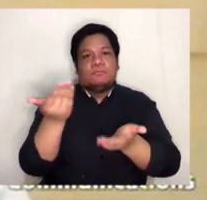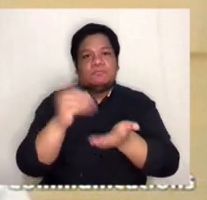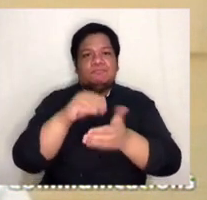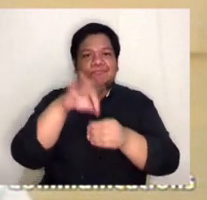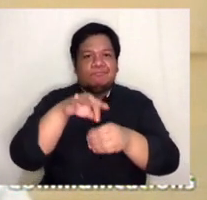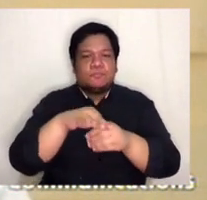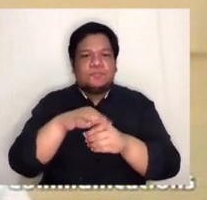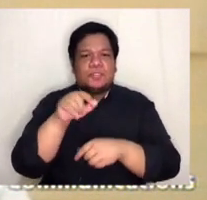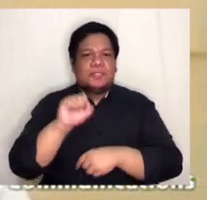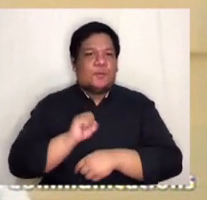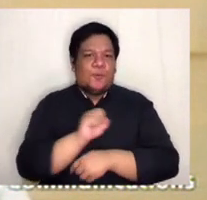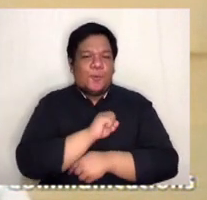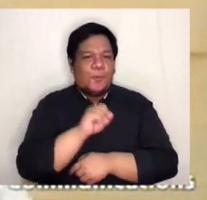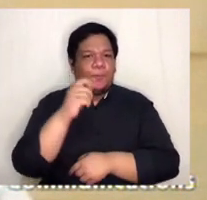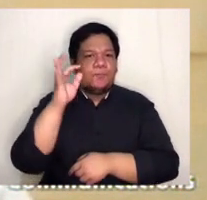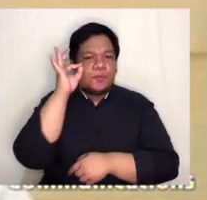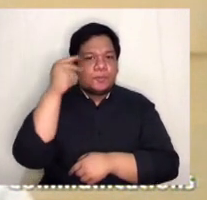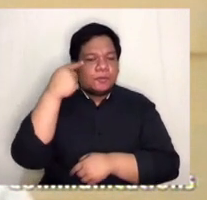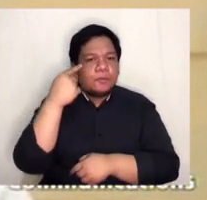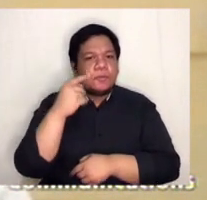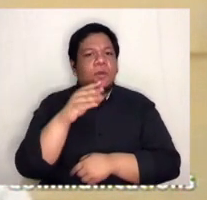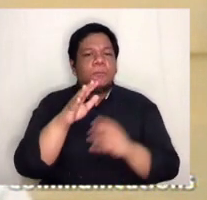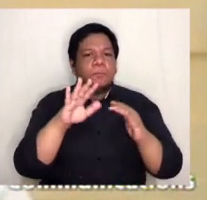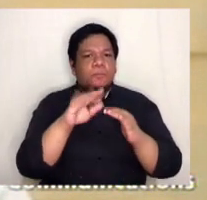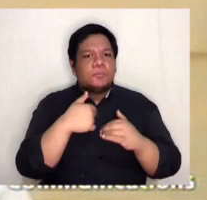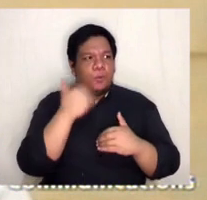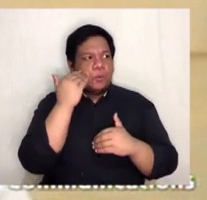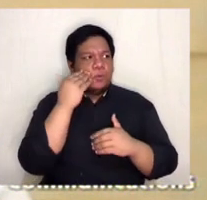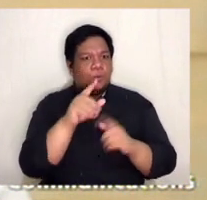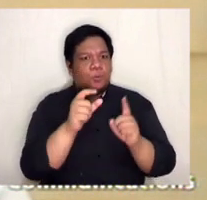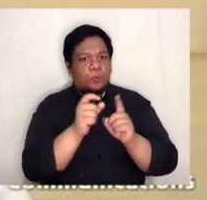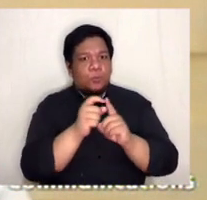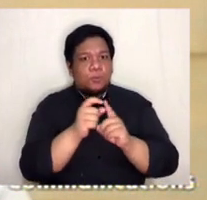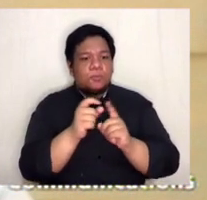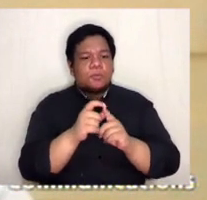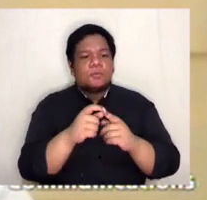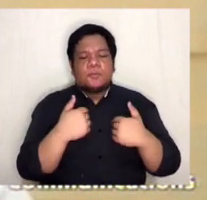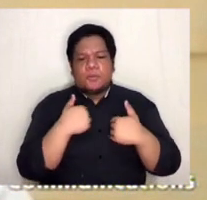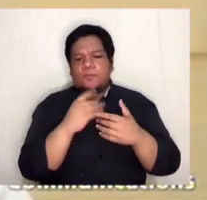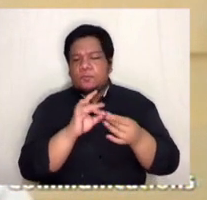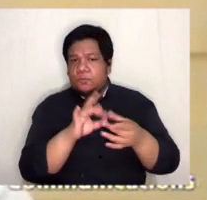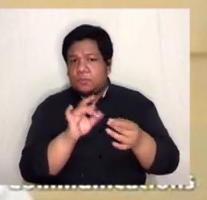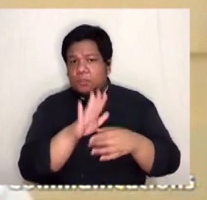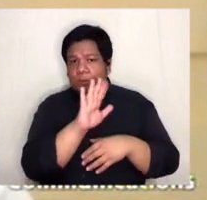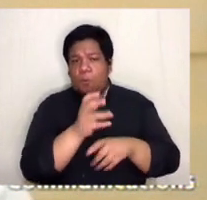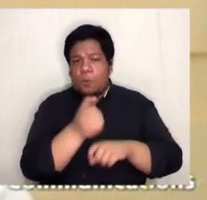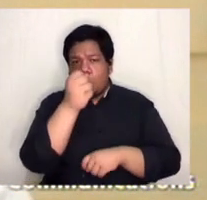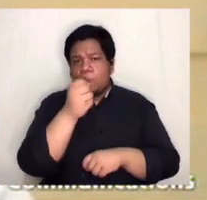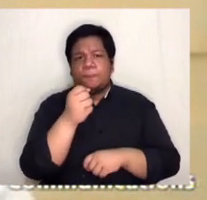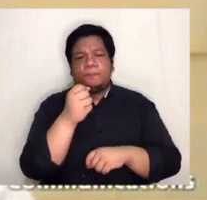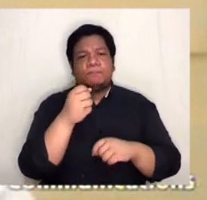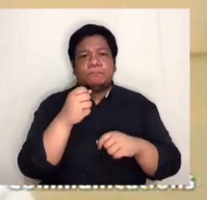mga maanghang na salita niya. Pero if you go by the track record of his own party, in similar disasters, his own